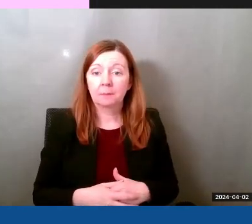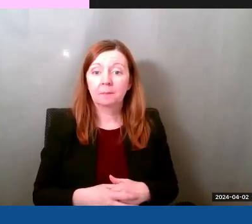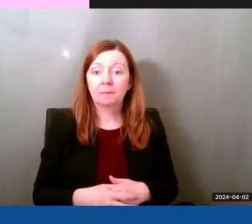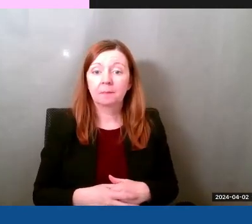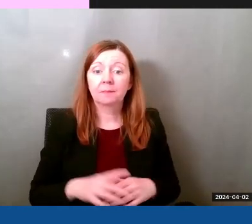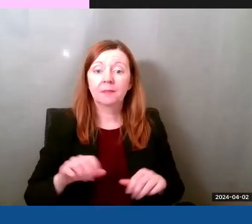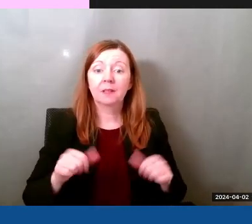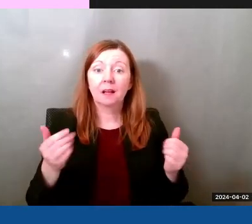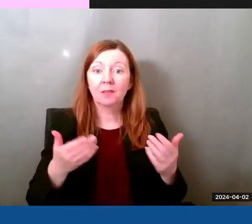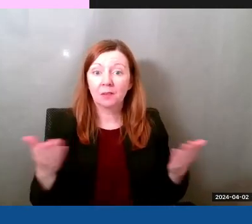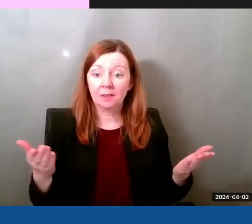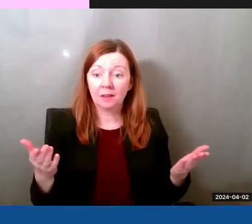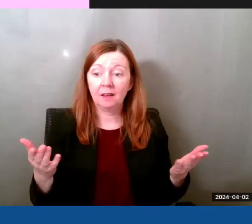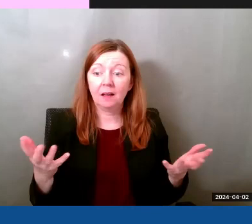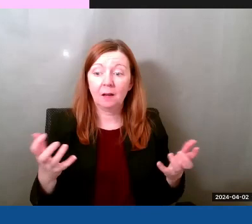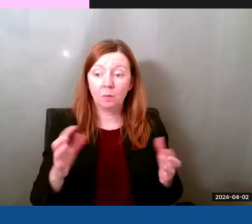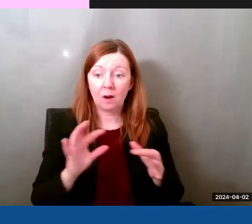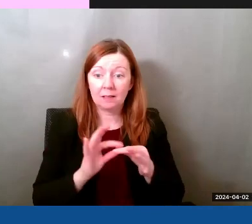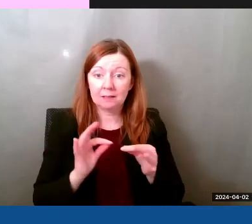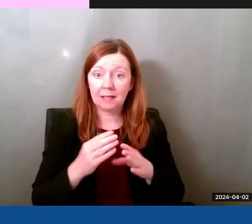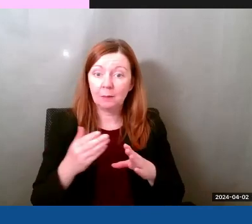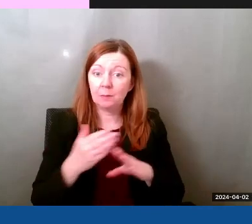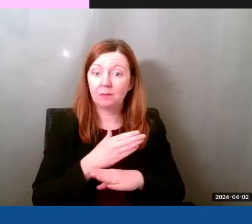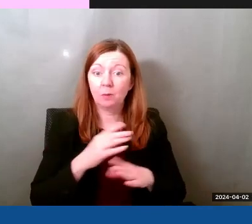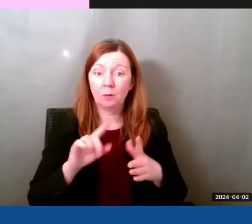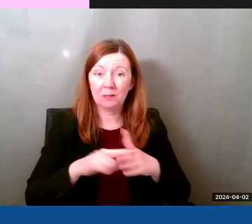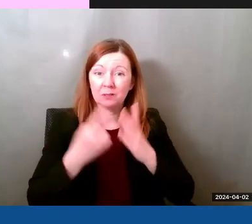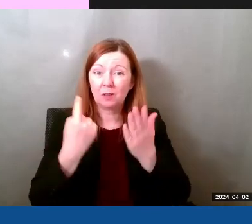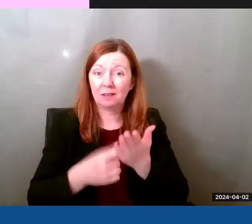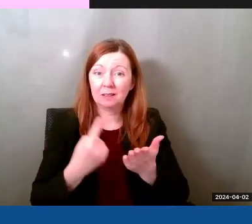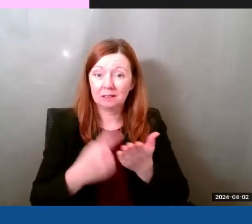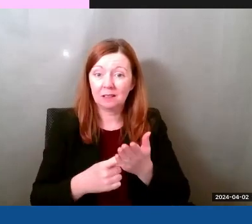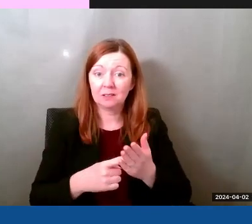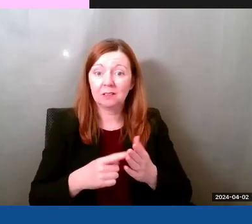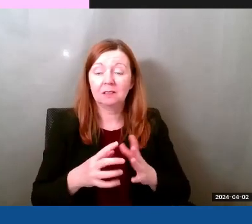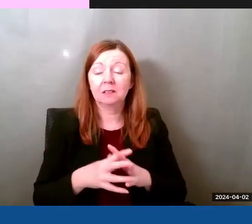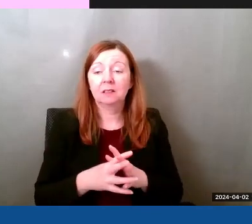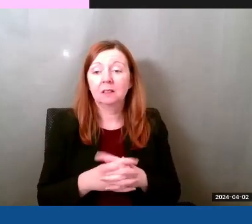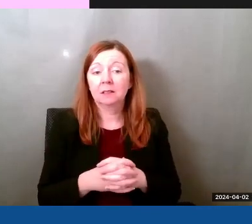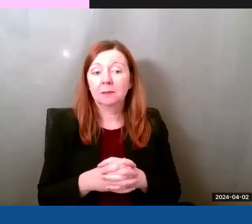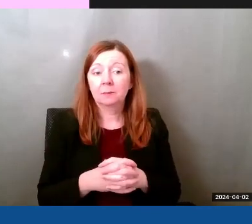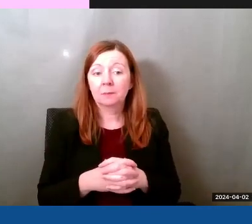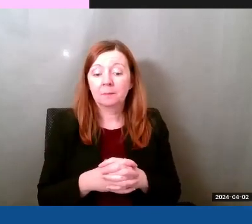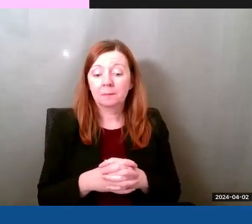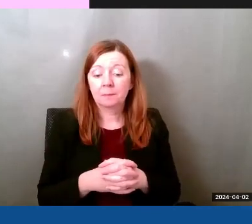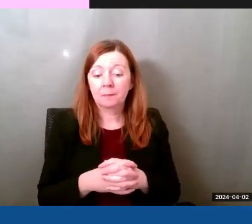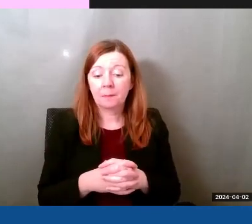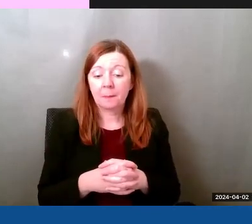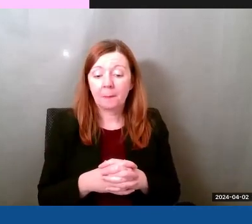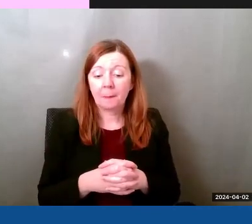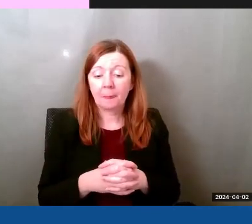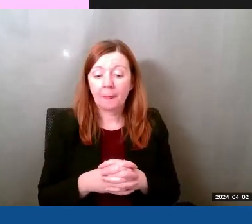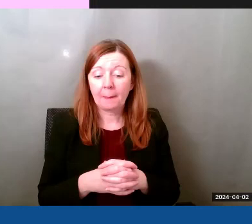The other thing I want to say before we kick off a general discussion is that